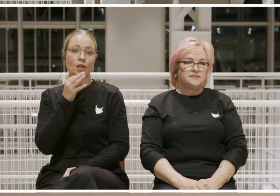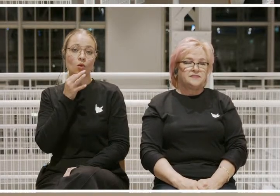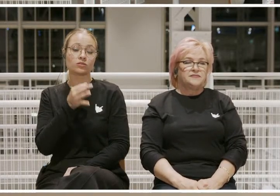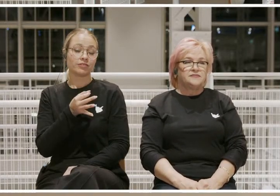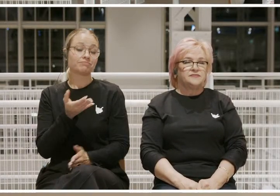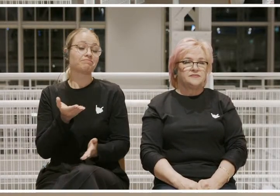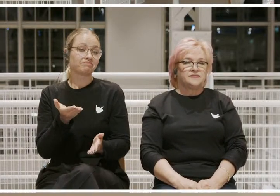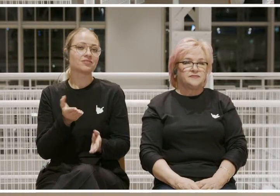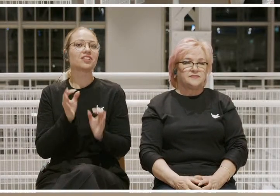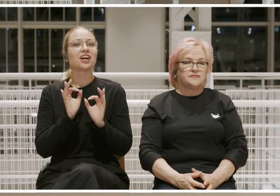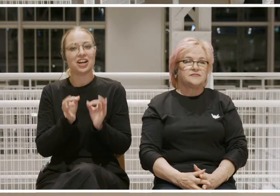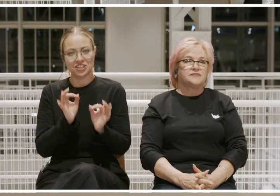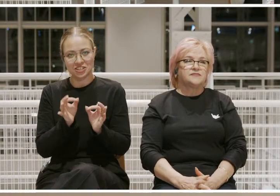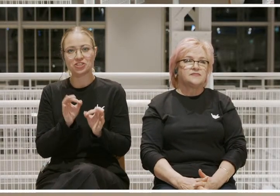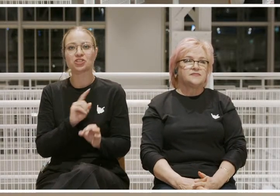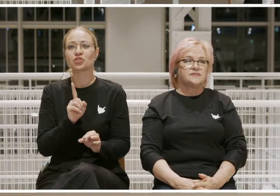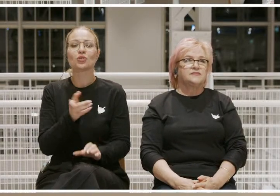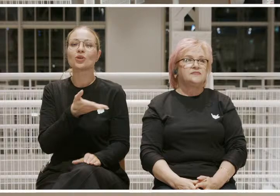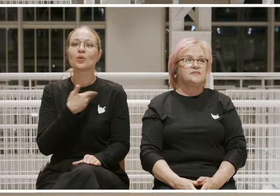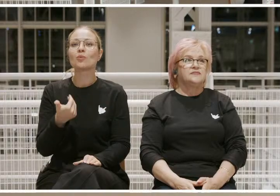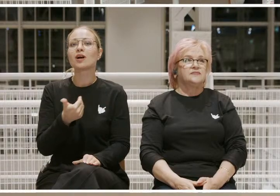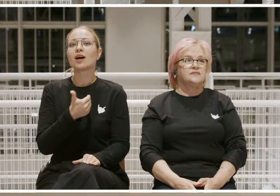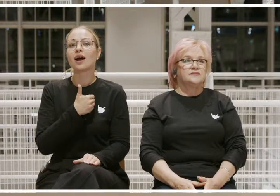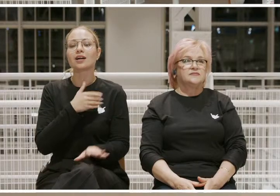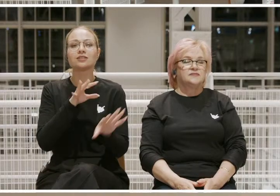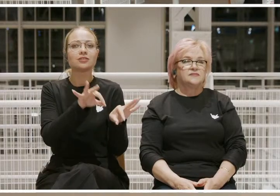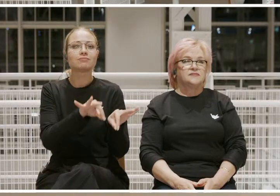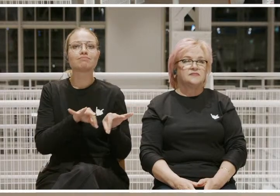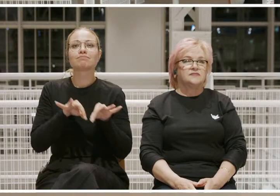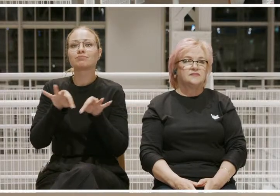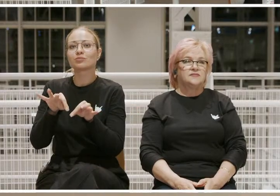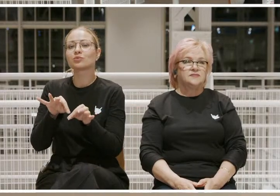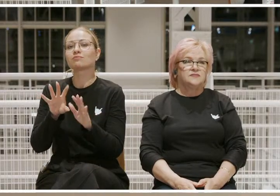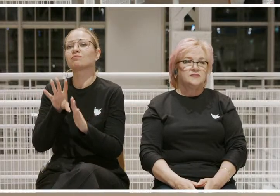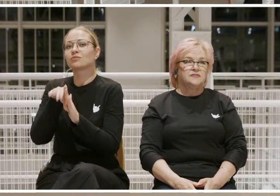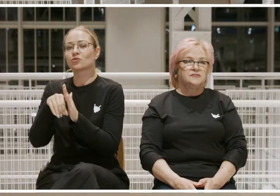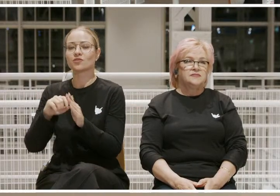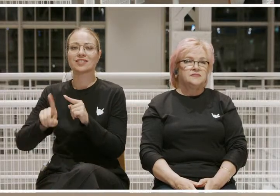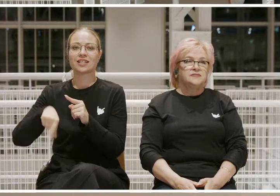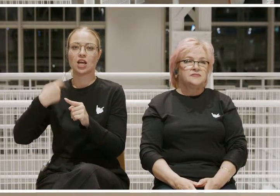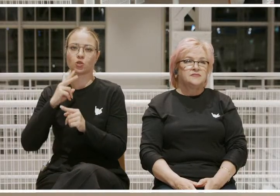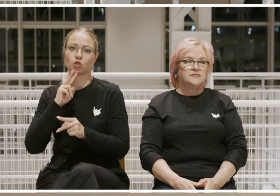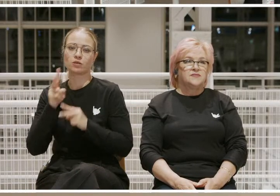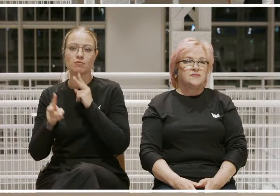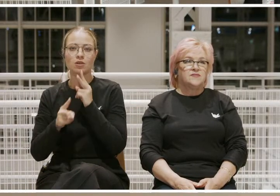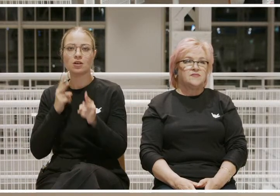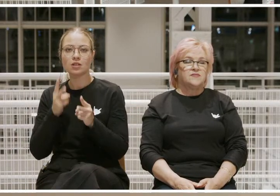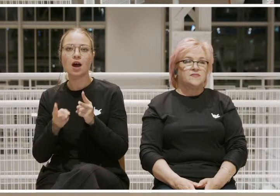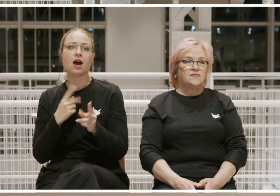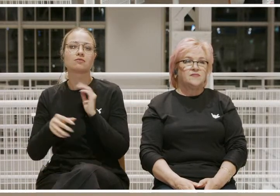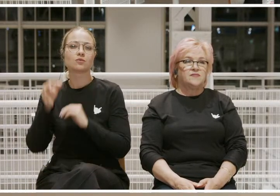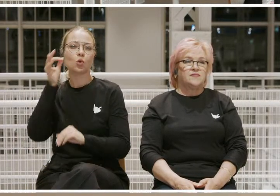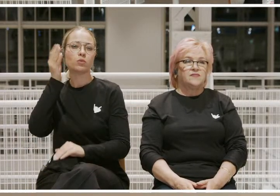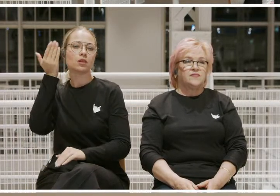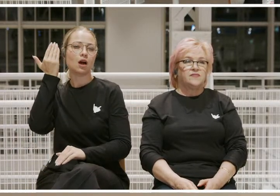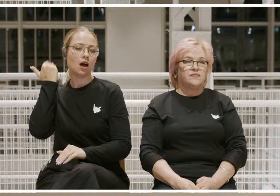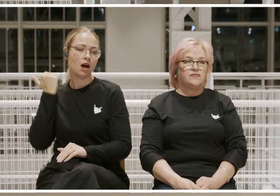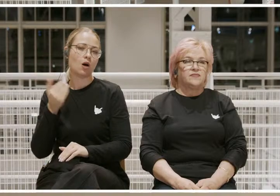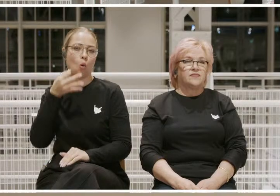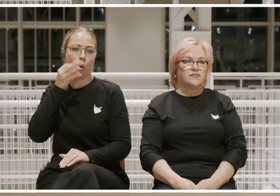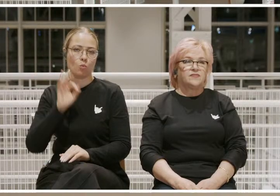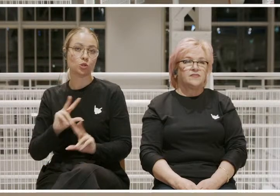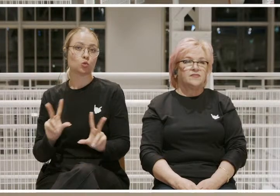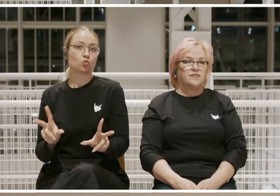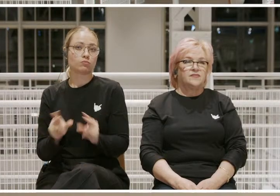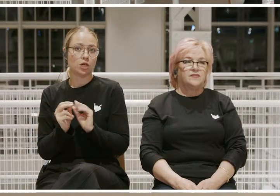bring up to the next edition based on our previous experiences. But due to the fact that we